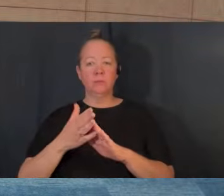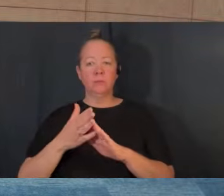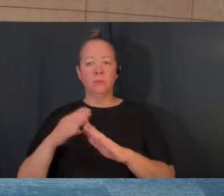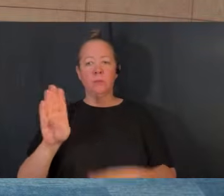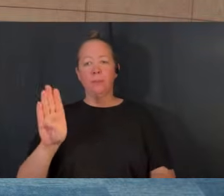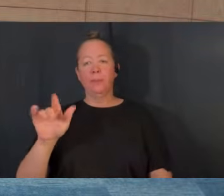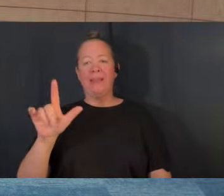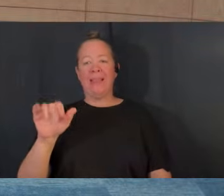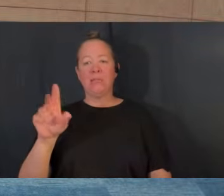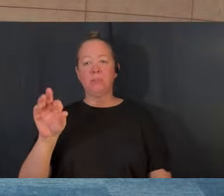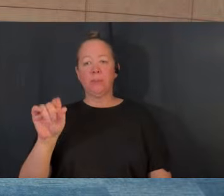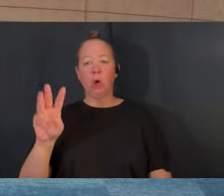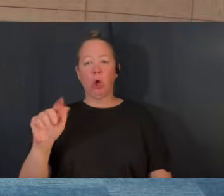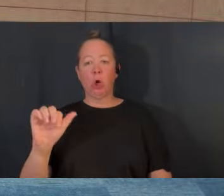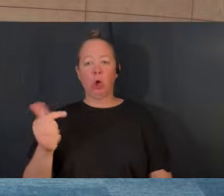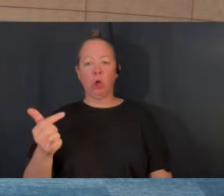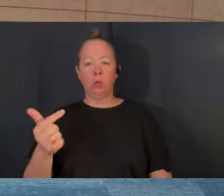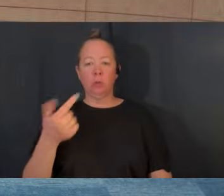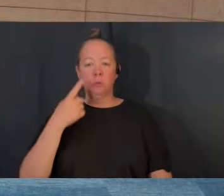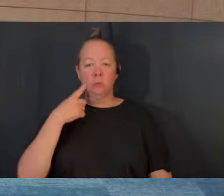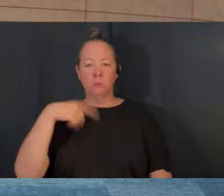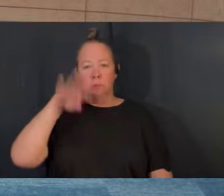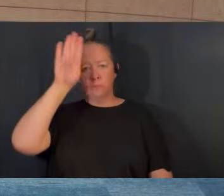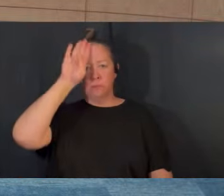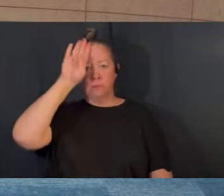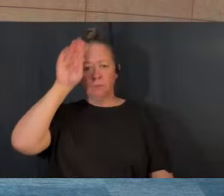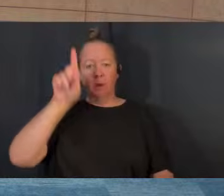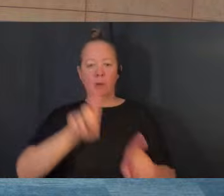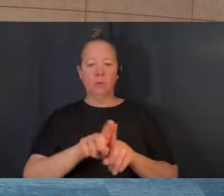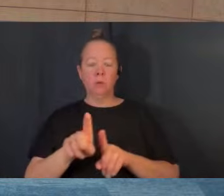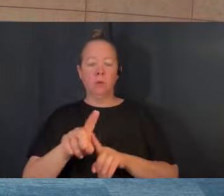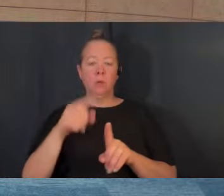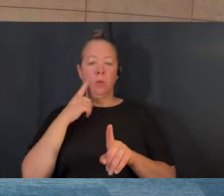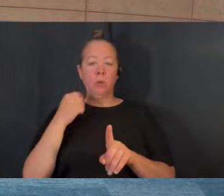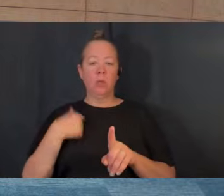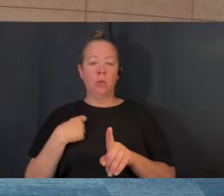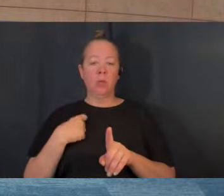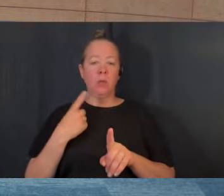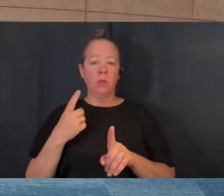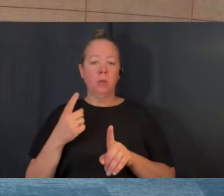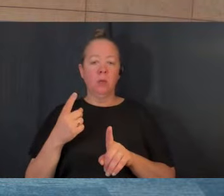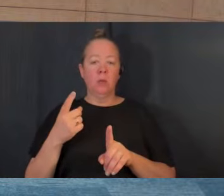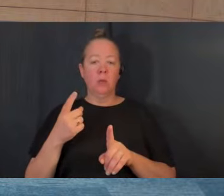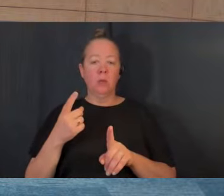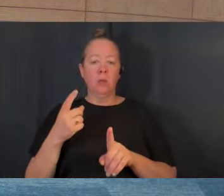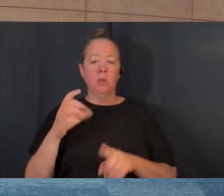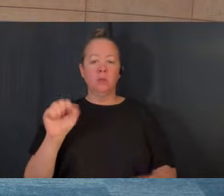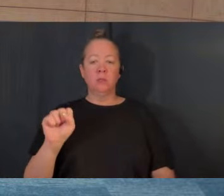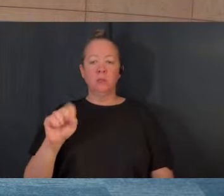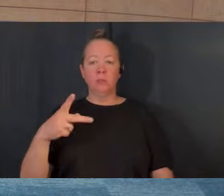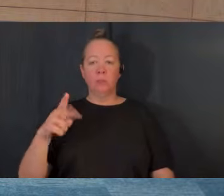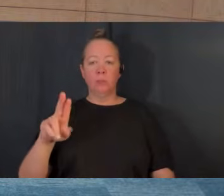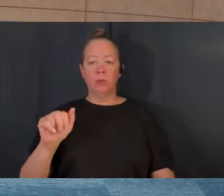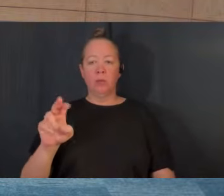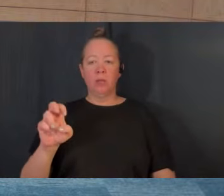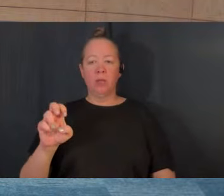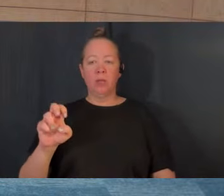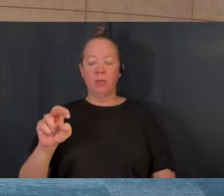31, we corrected the Spring Hill addition mention in paragraph 7 to Spring Mill